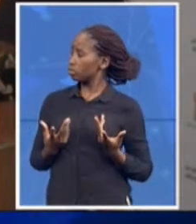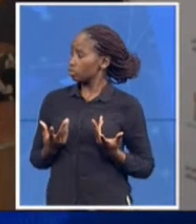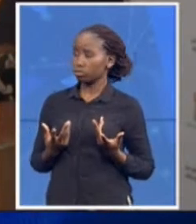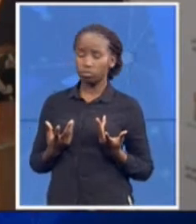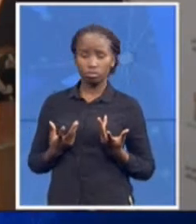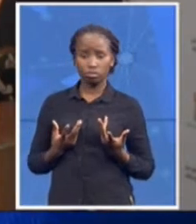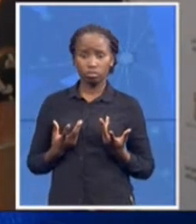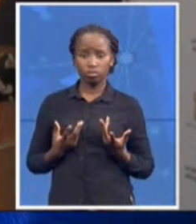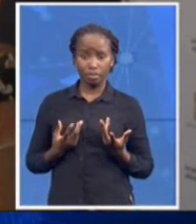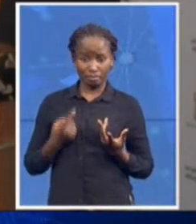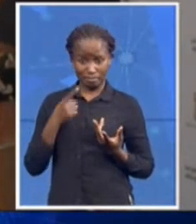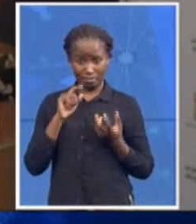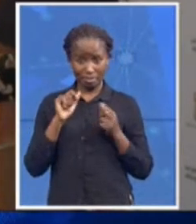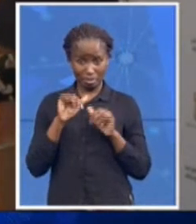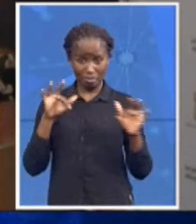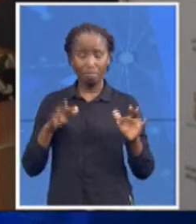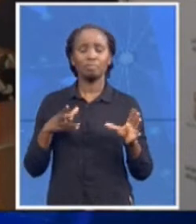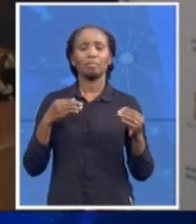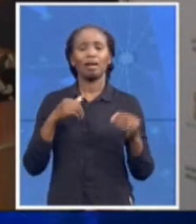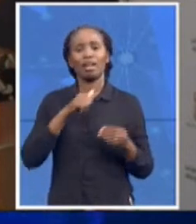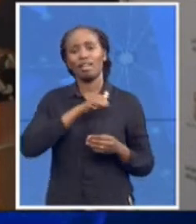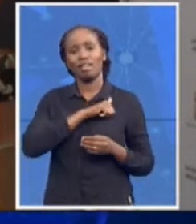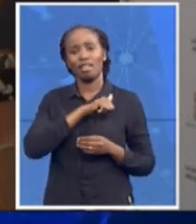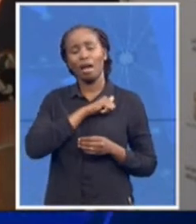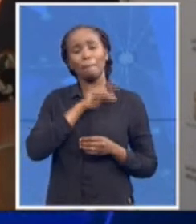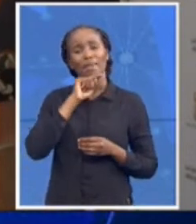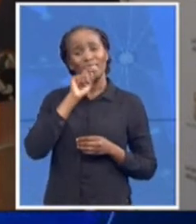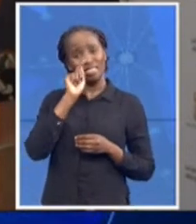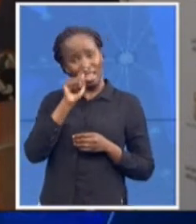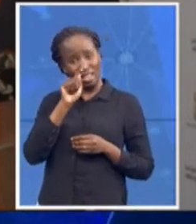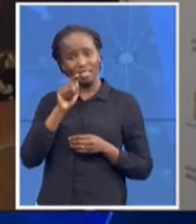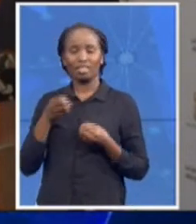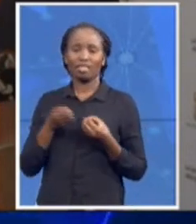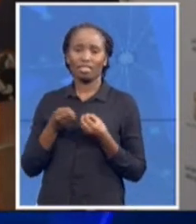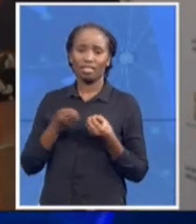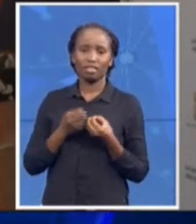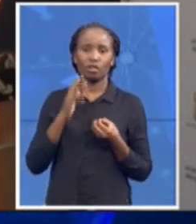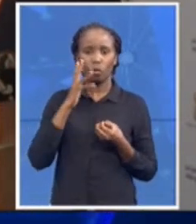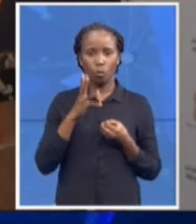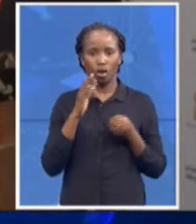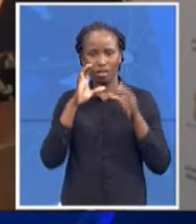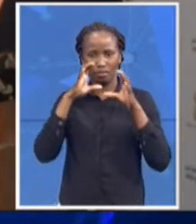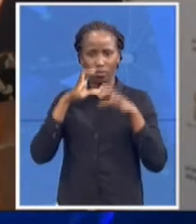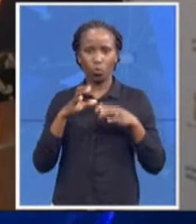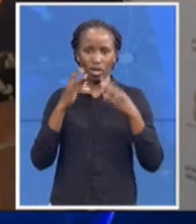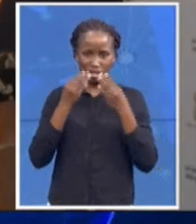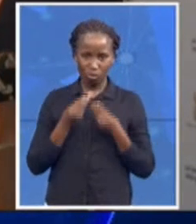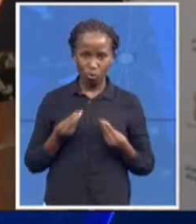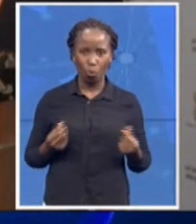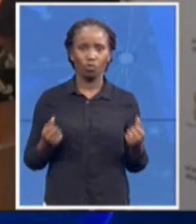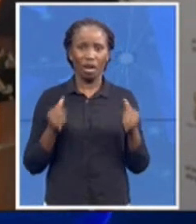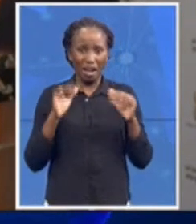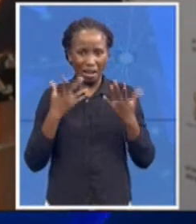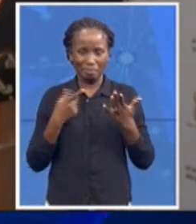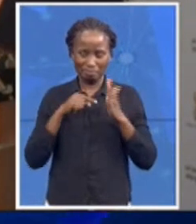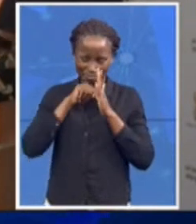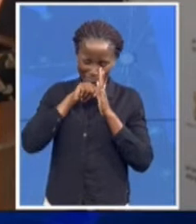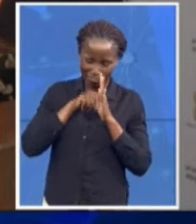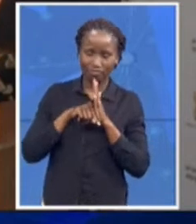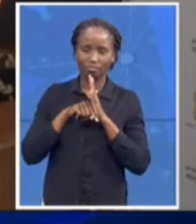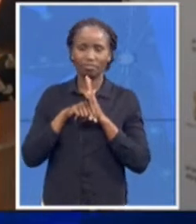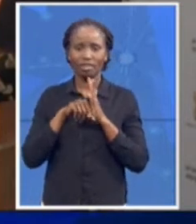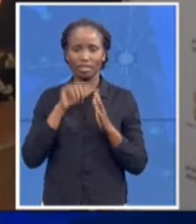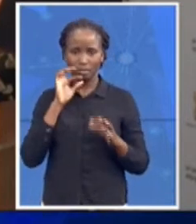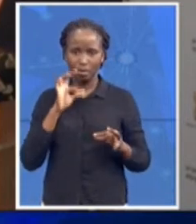we are going to look into, and into specific details. And we'll keep on reporting whatever that we discover that needs